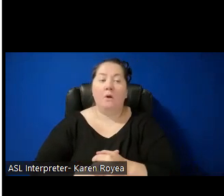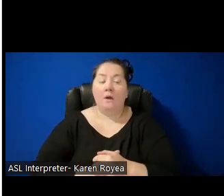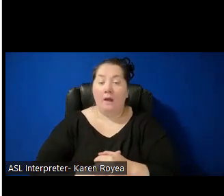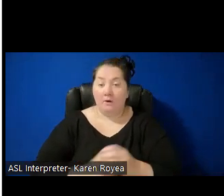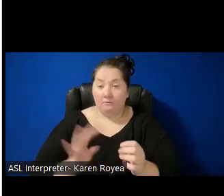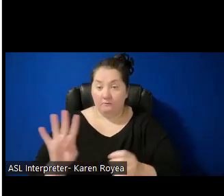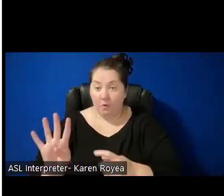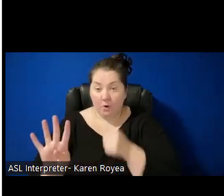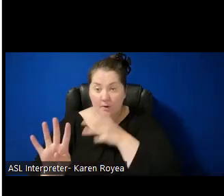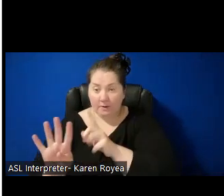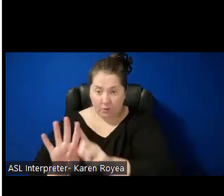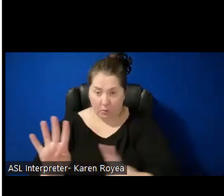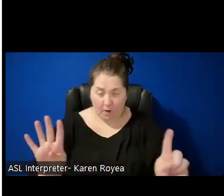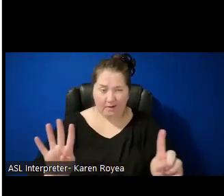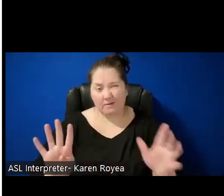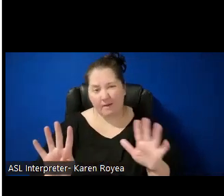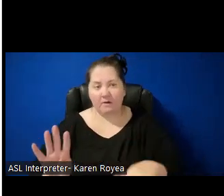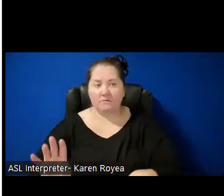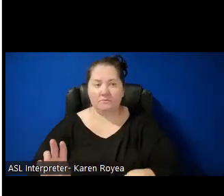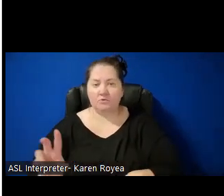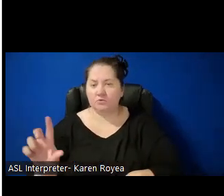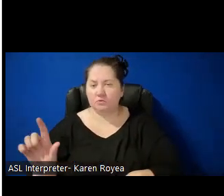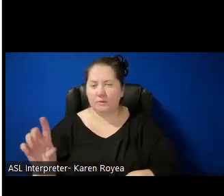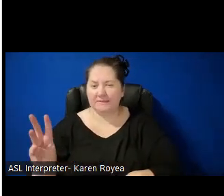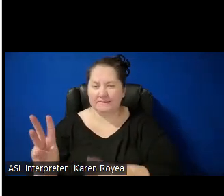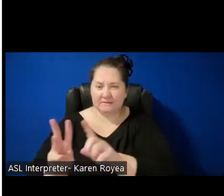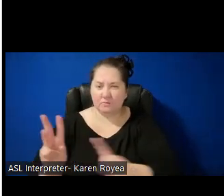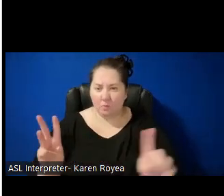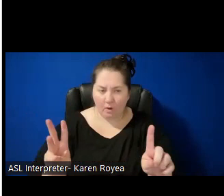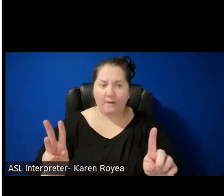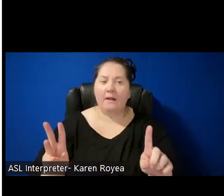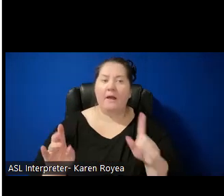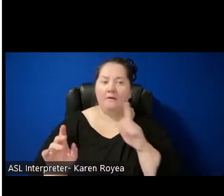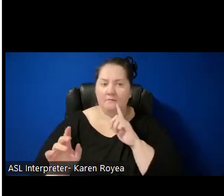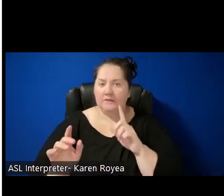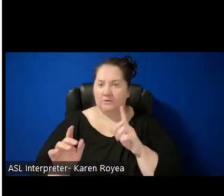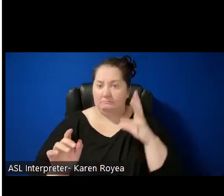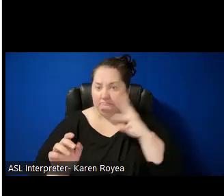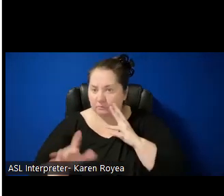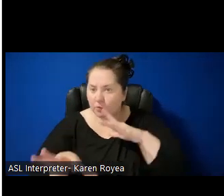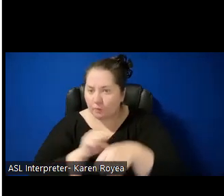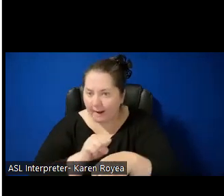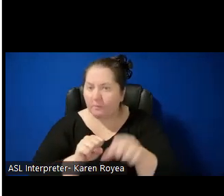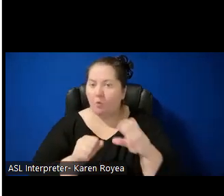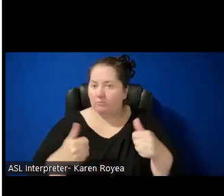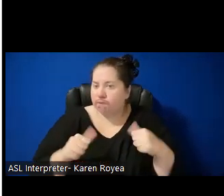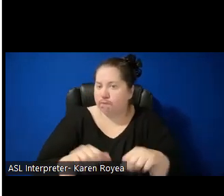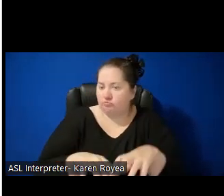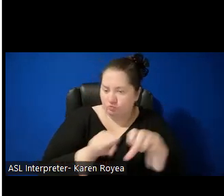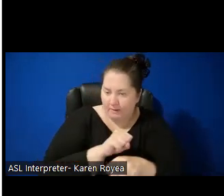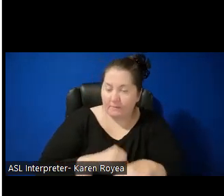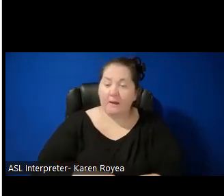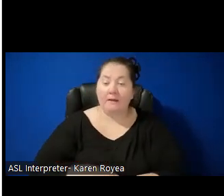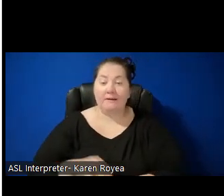and about 1 in 26 men have experienced completed or attempted rape. About 1 in 9